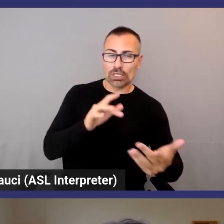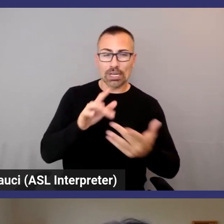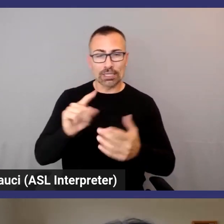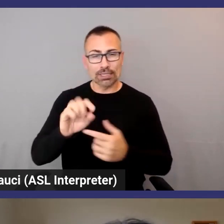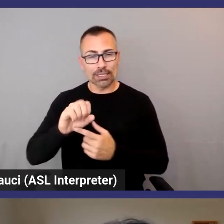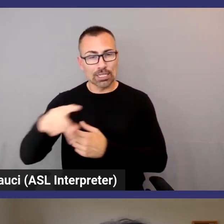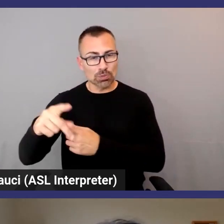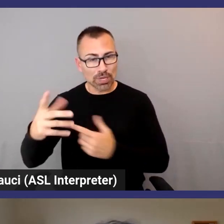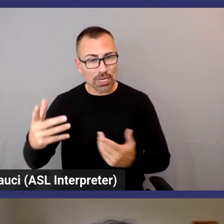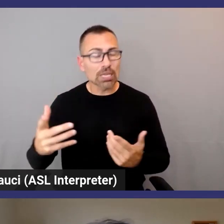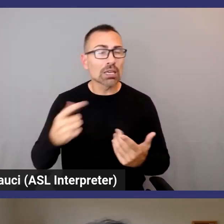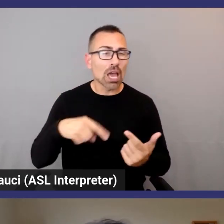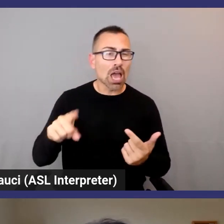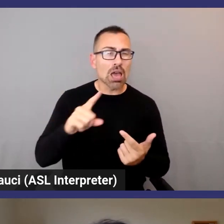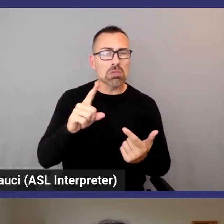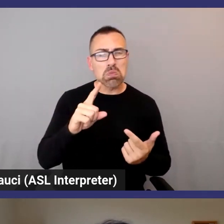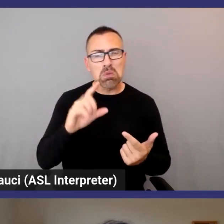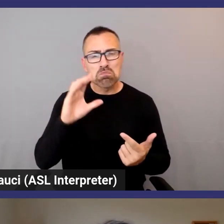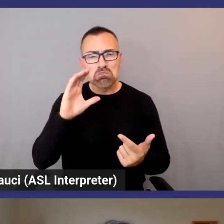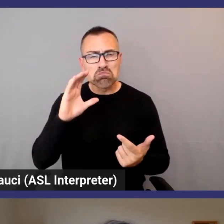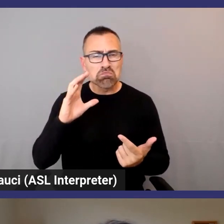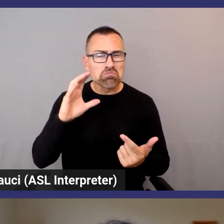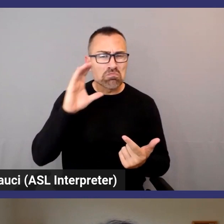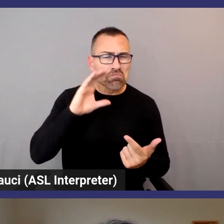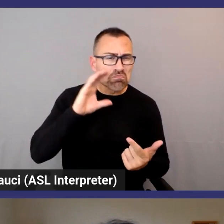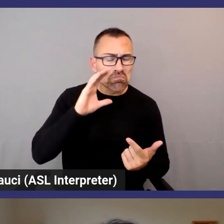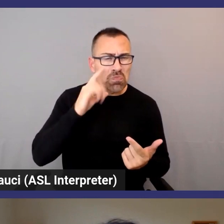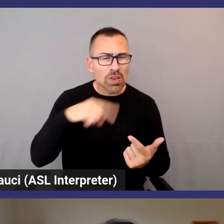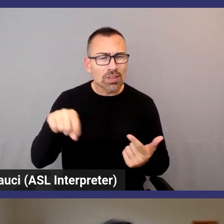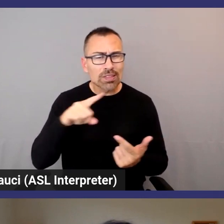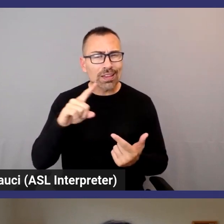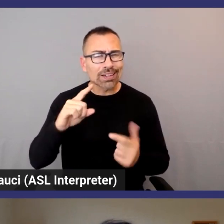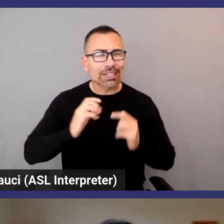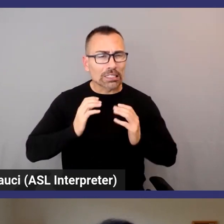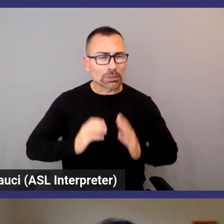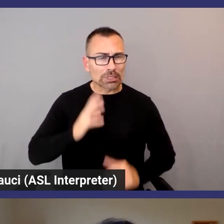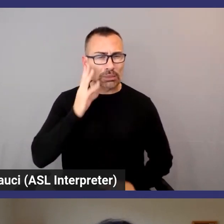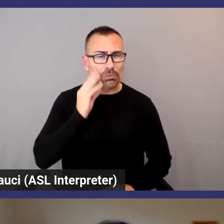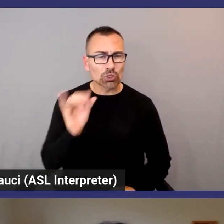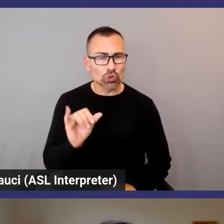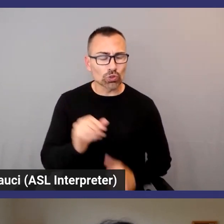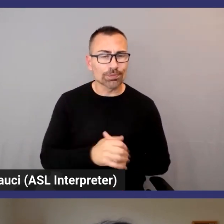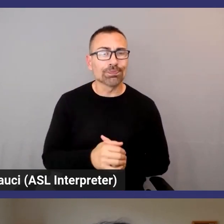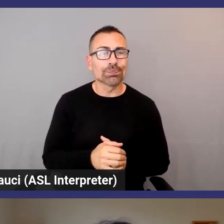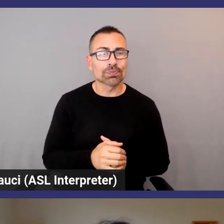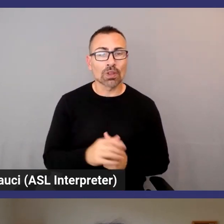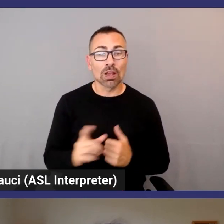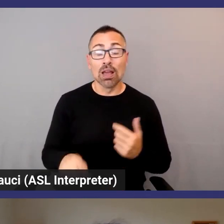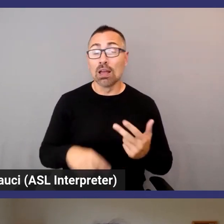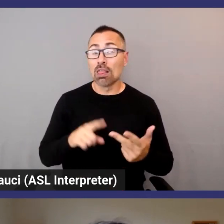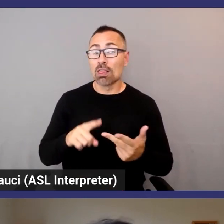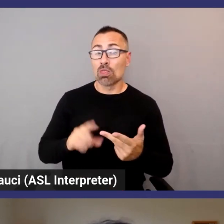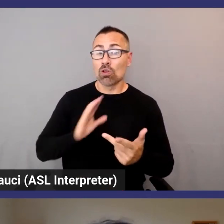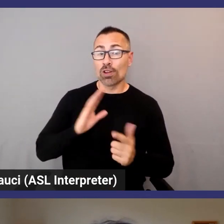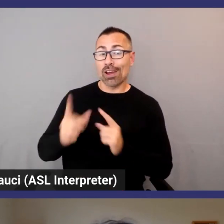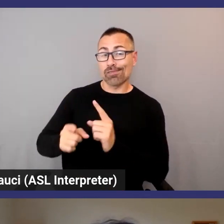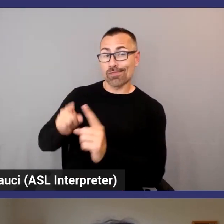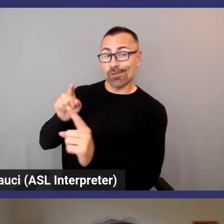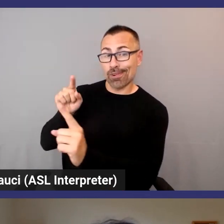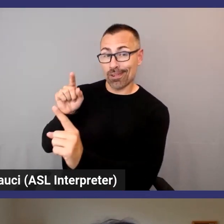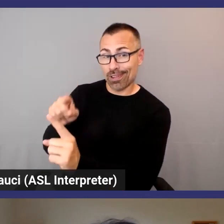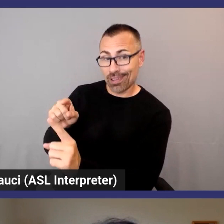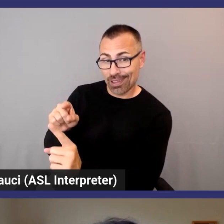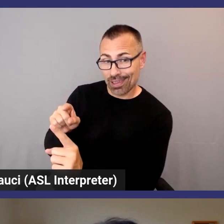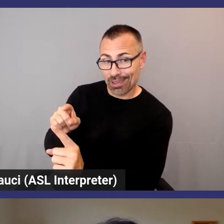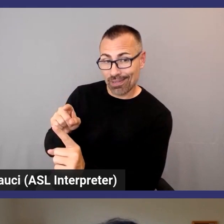through the journey or a customer journey in a bit as well. And then what we aim to do